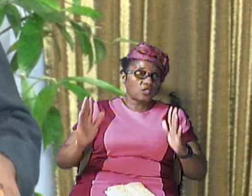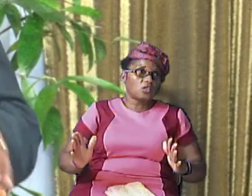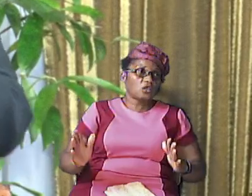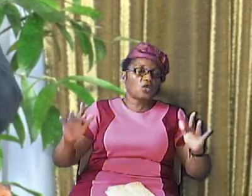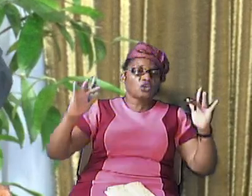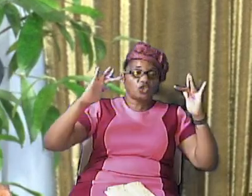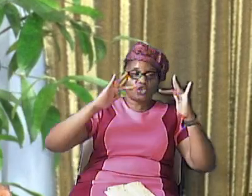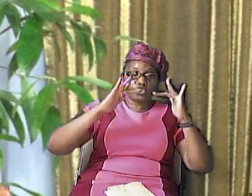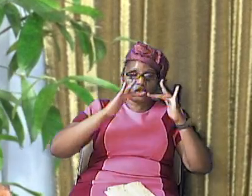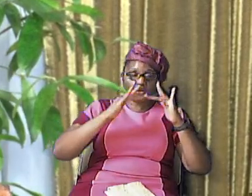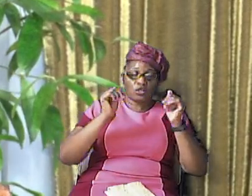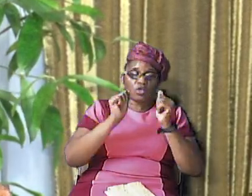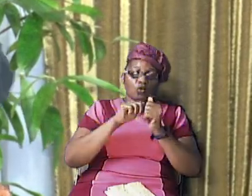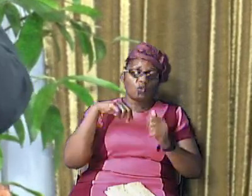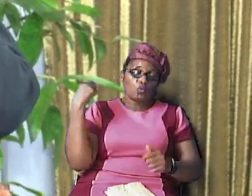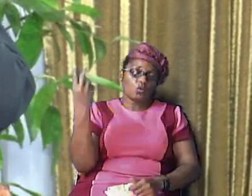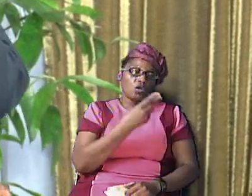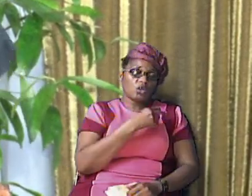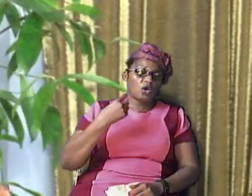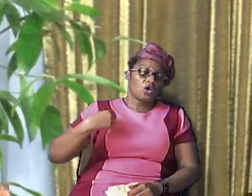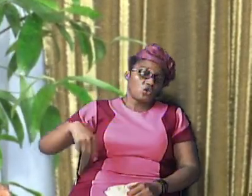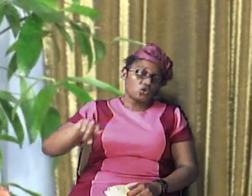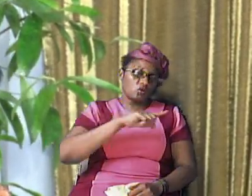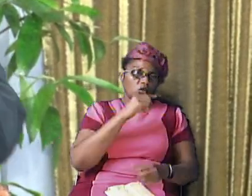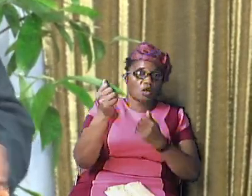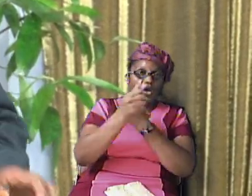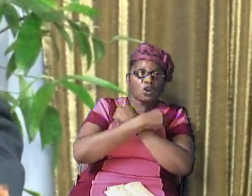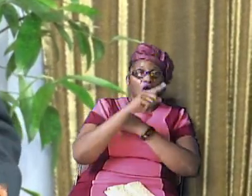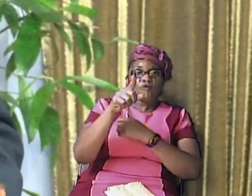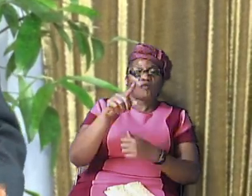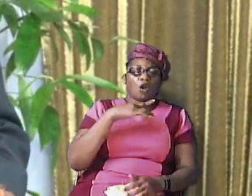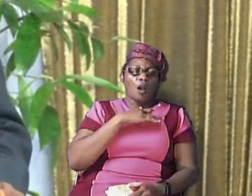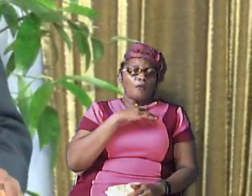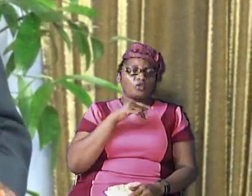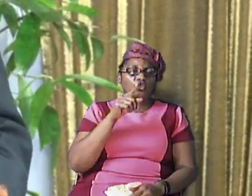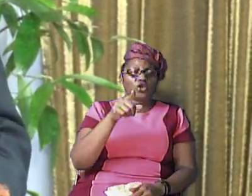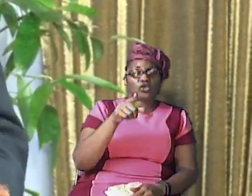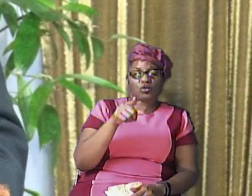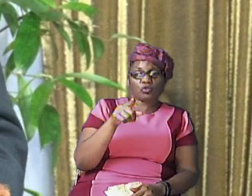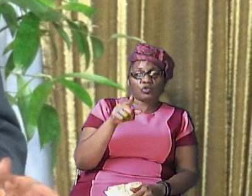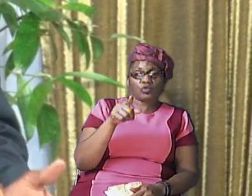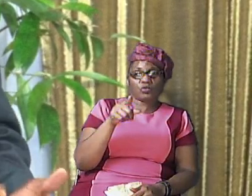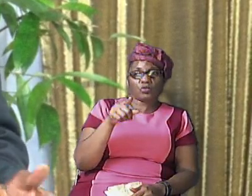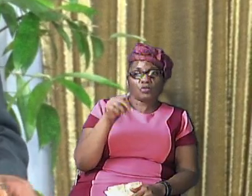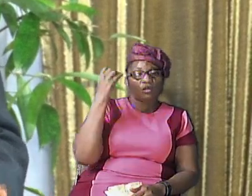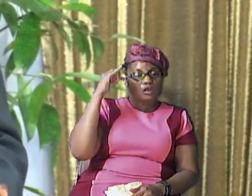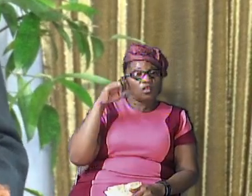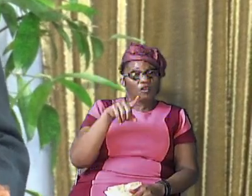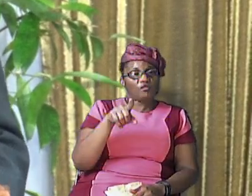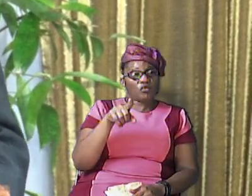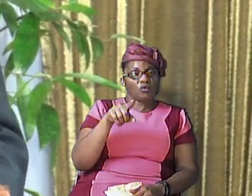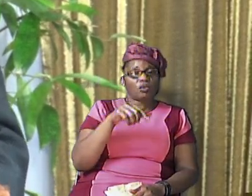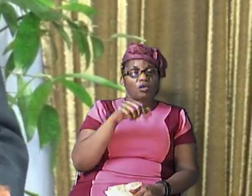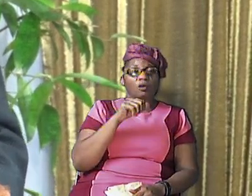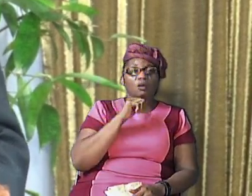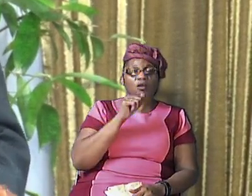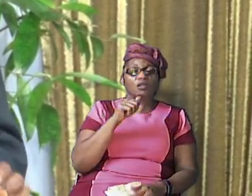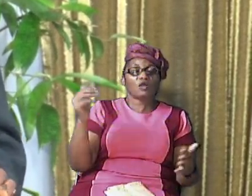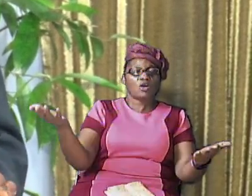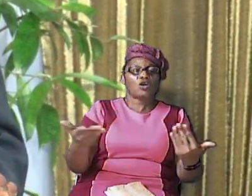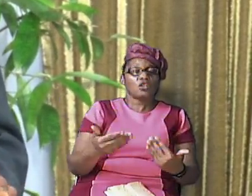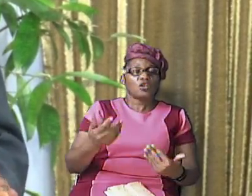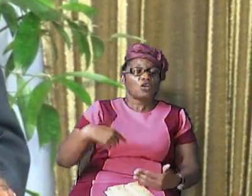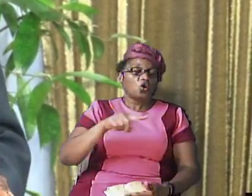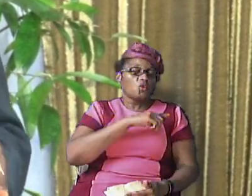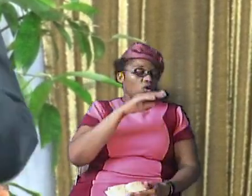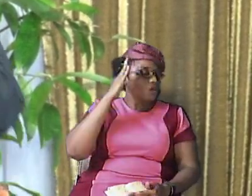we want you to know that we love you. We appreciate you. Amen. And if you're not here, we know that